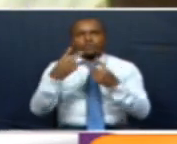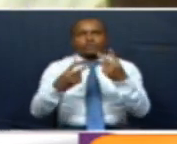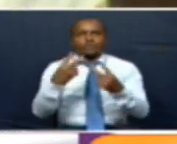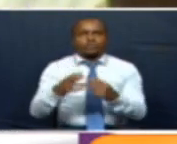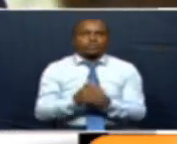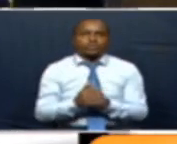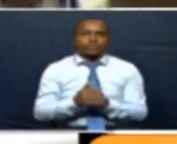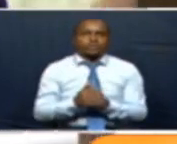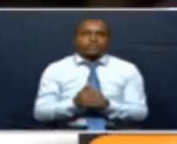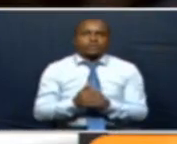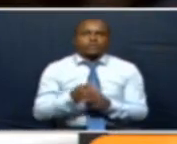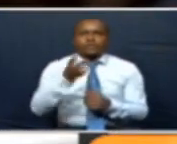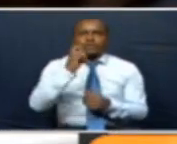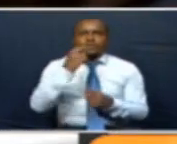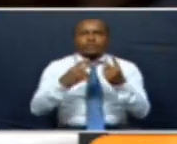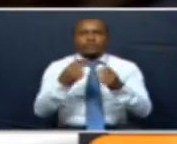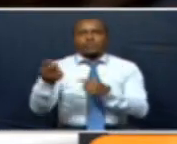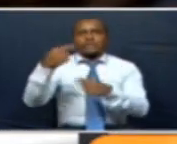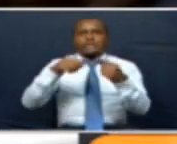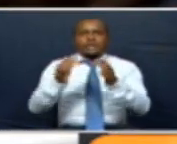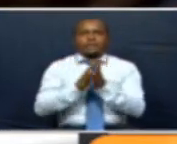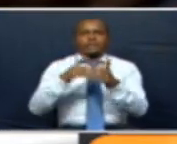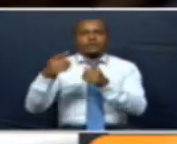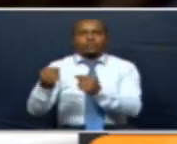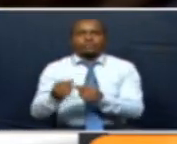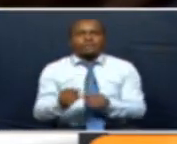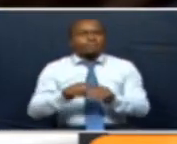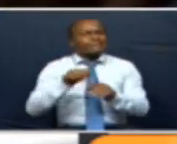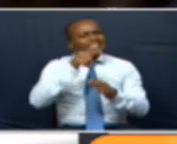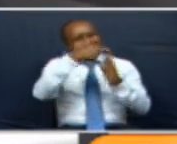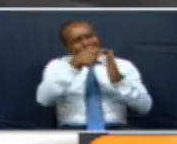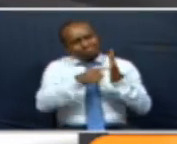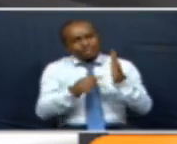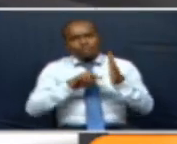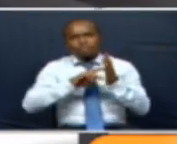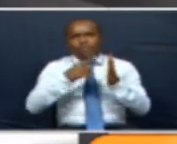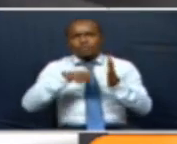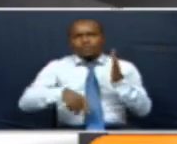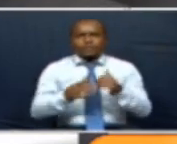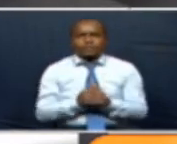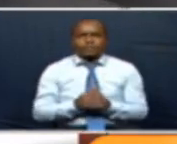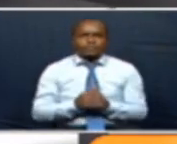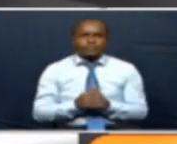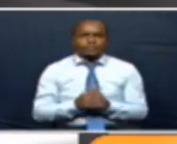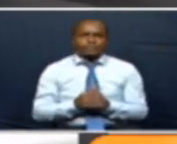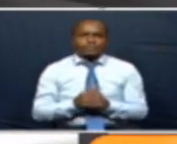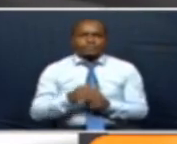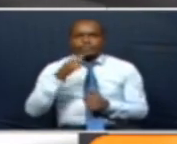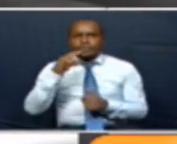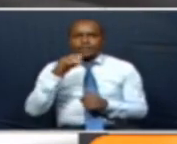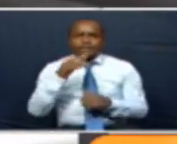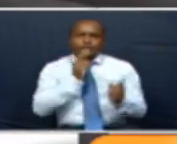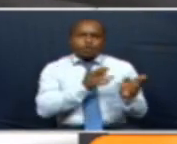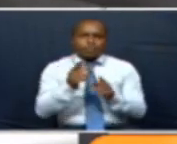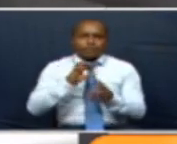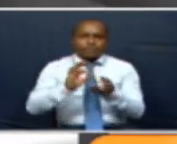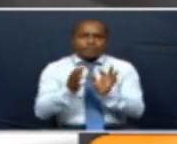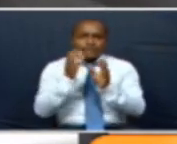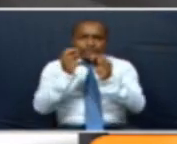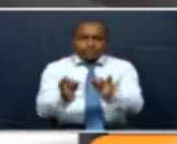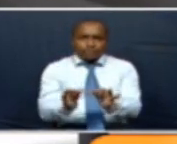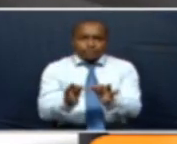2022. 2022 will come and go. But what does it all mean? Mamas, normally they interpret, because if you are